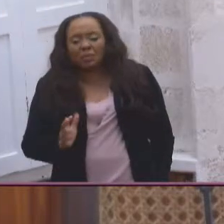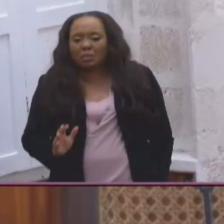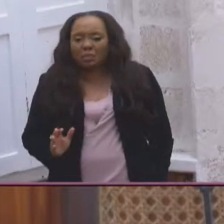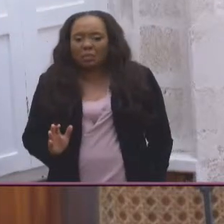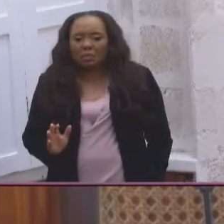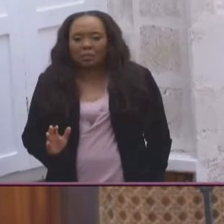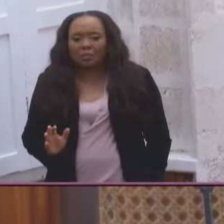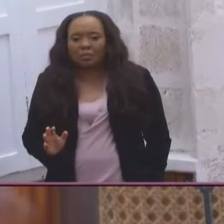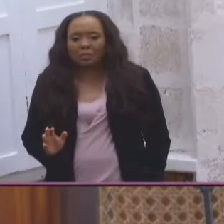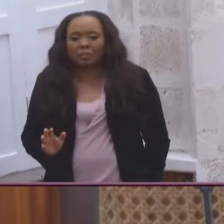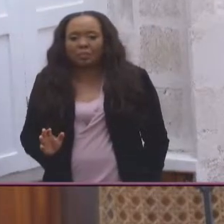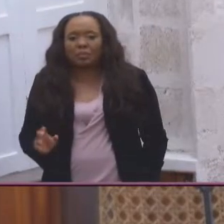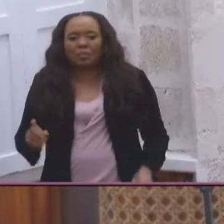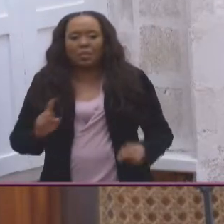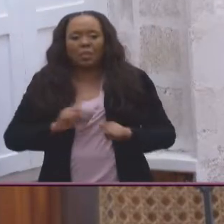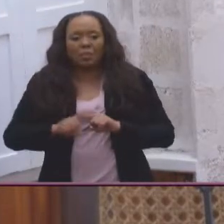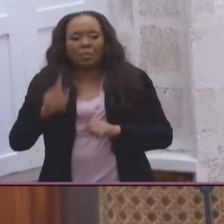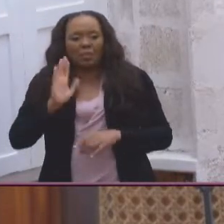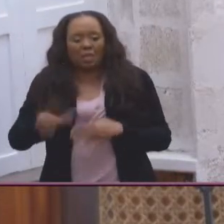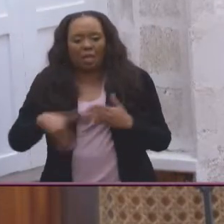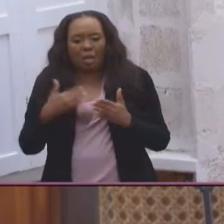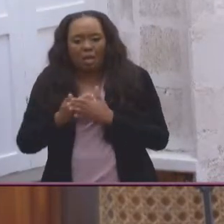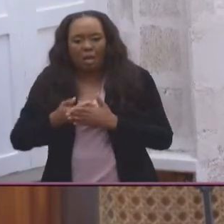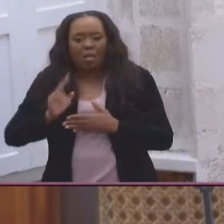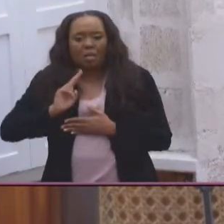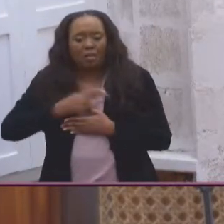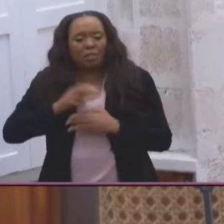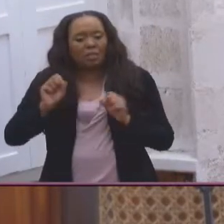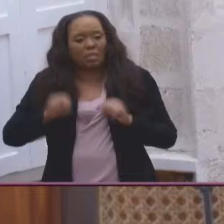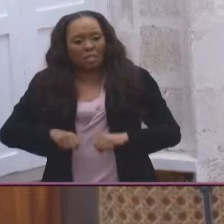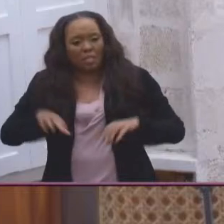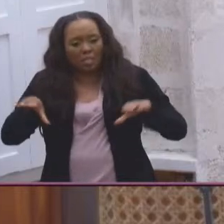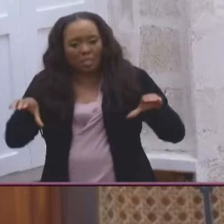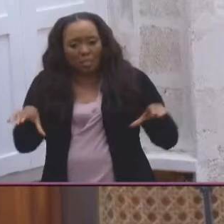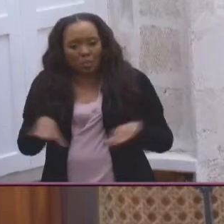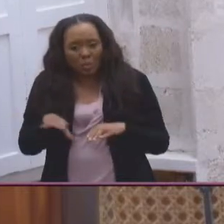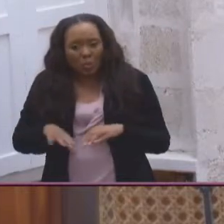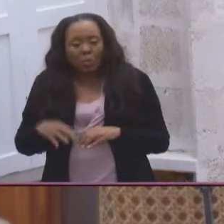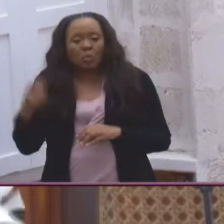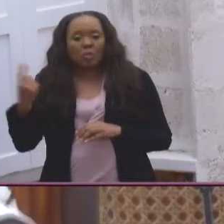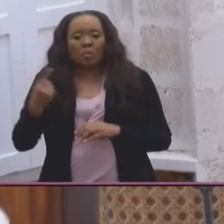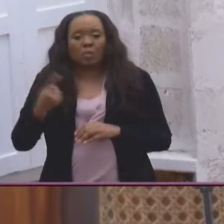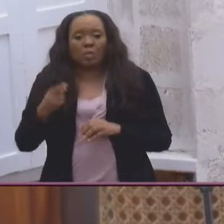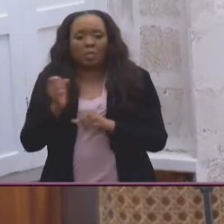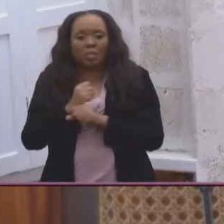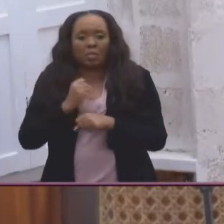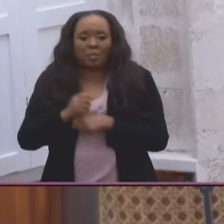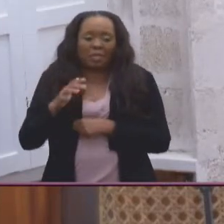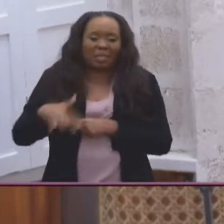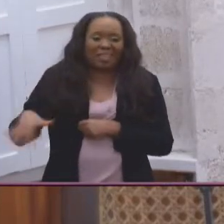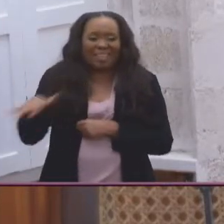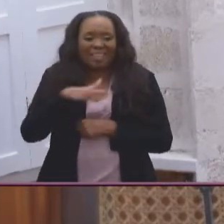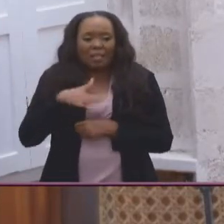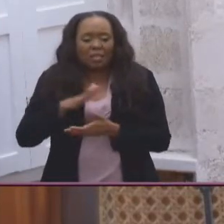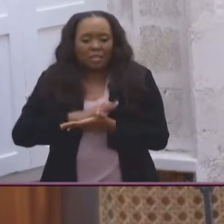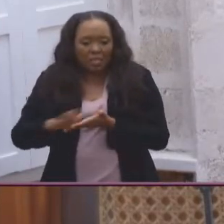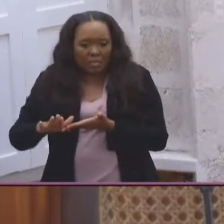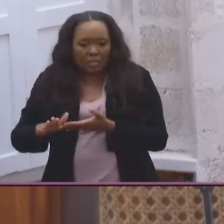of us can do something that keeps around us clean. In the school,